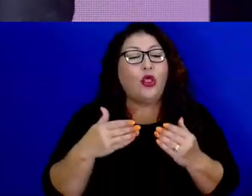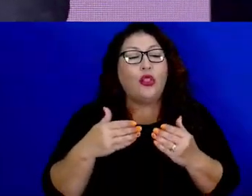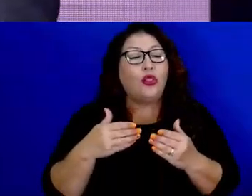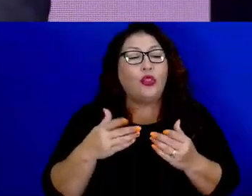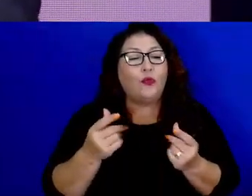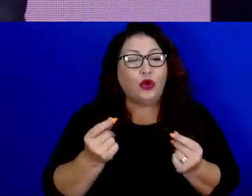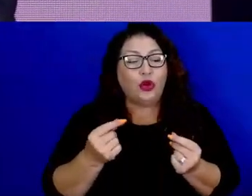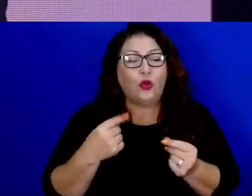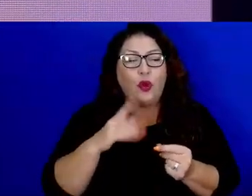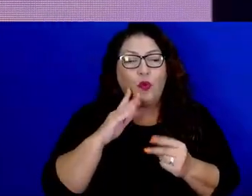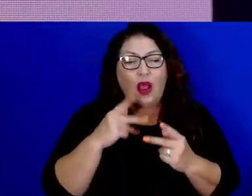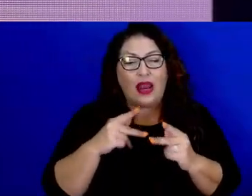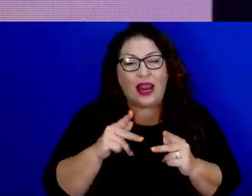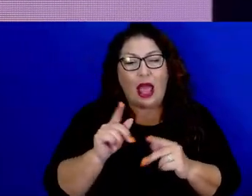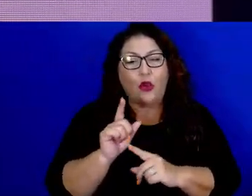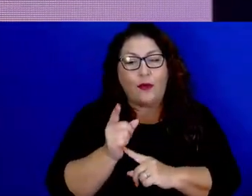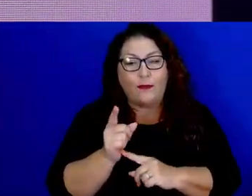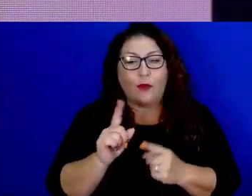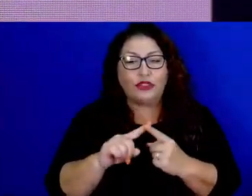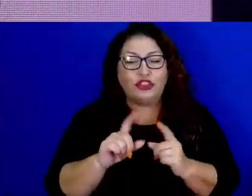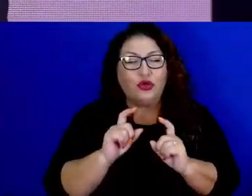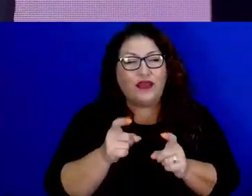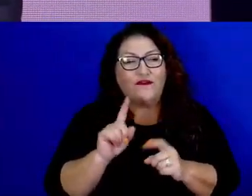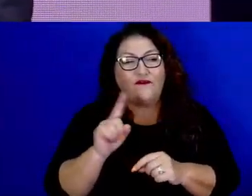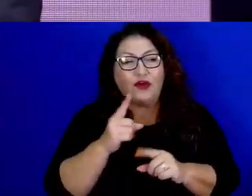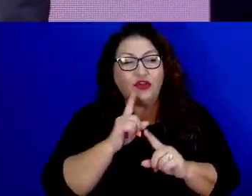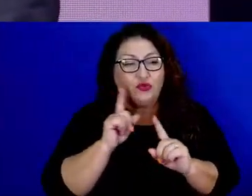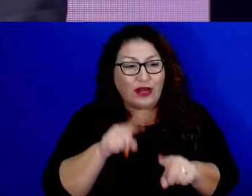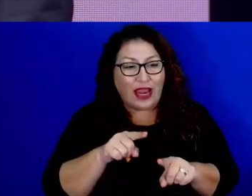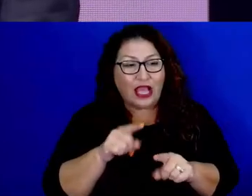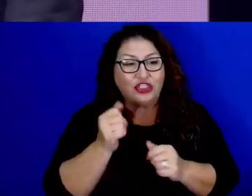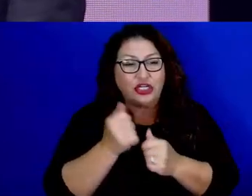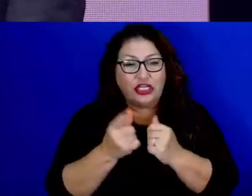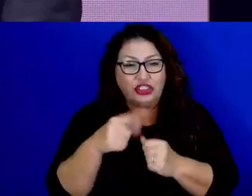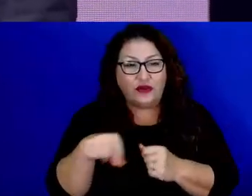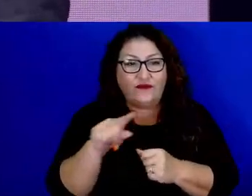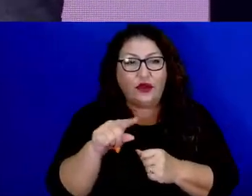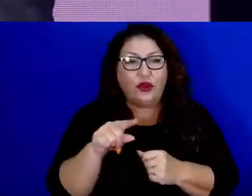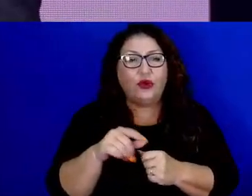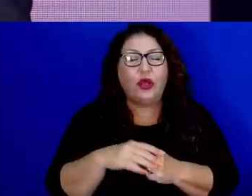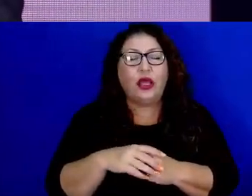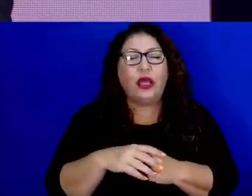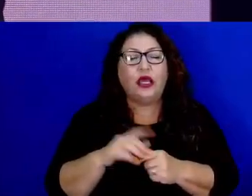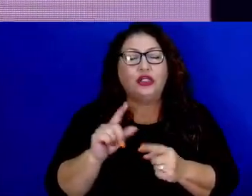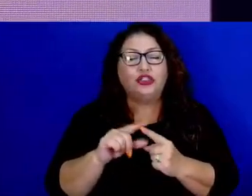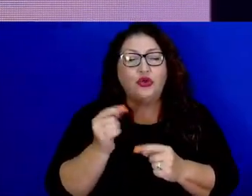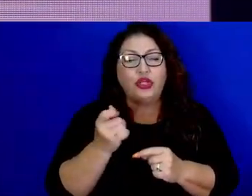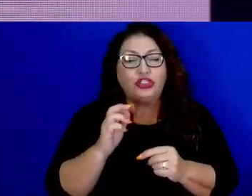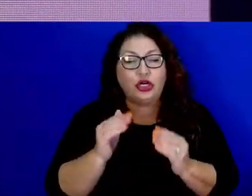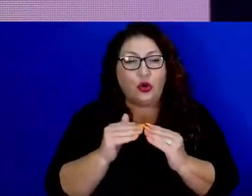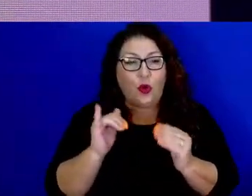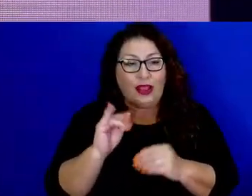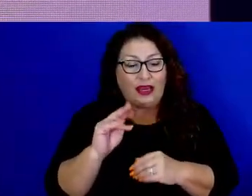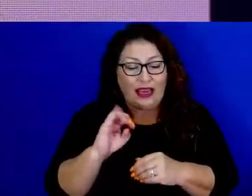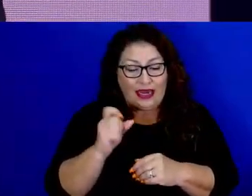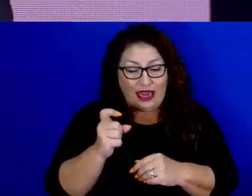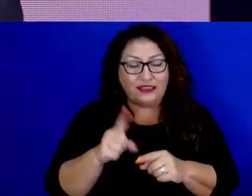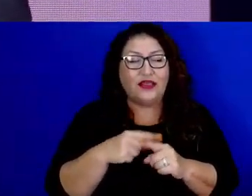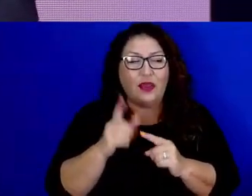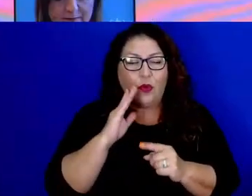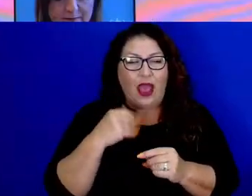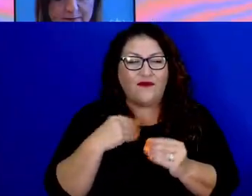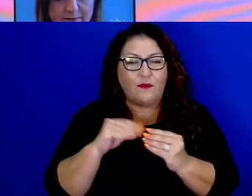to give your first reactions, each of you, to the Gender Equality Index, and then we'll have more of a debate about